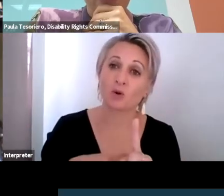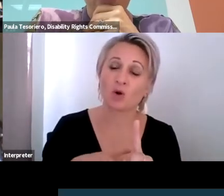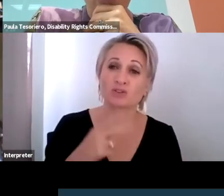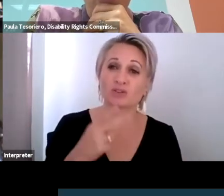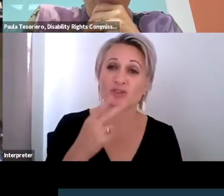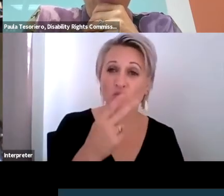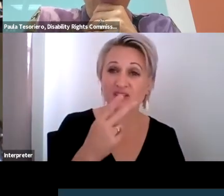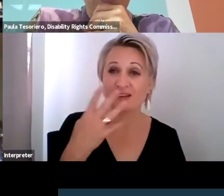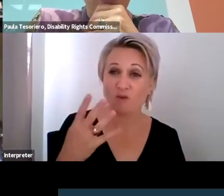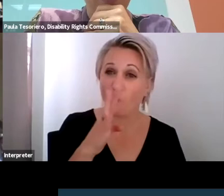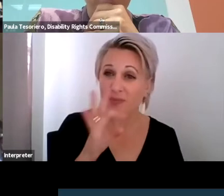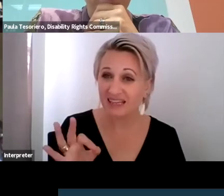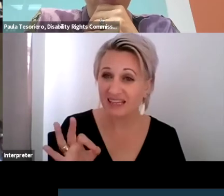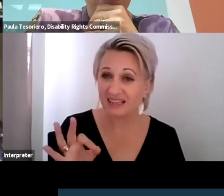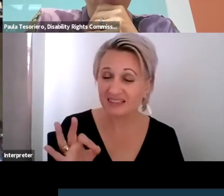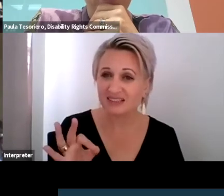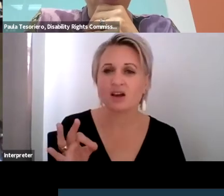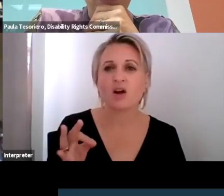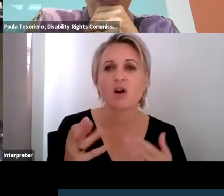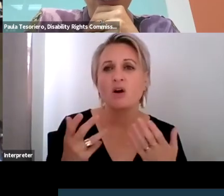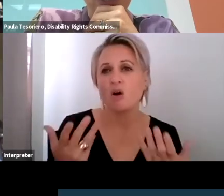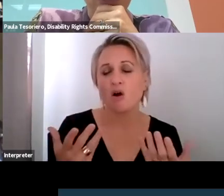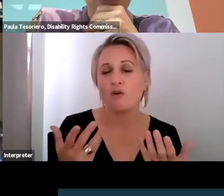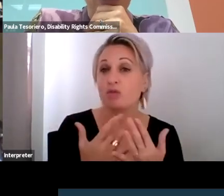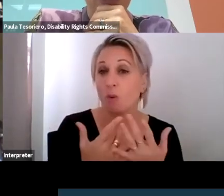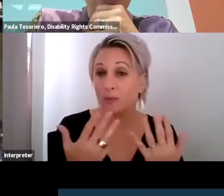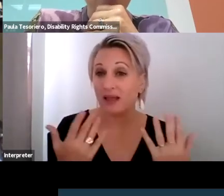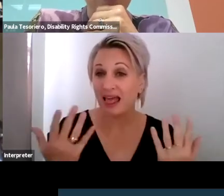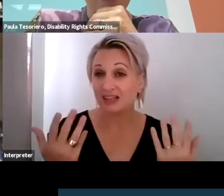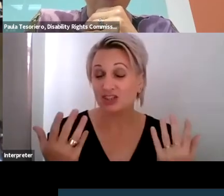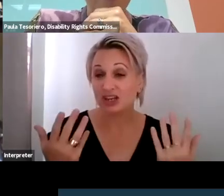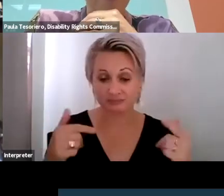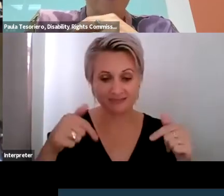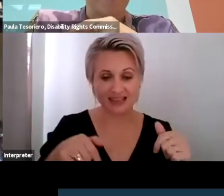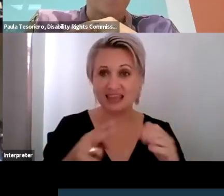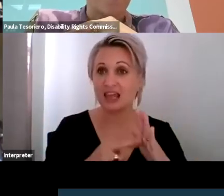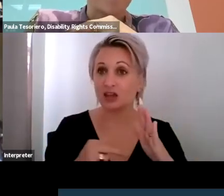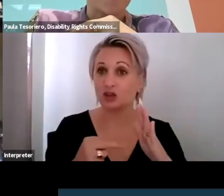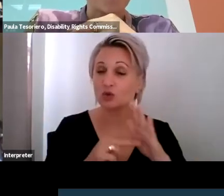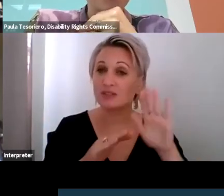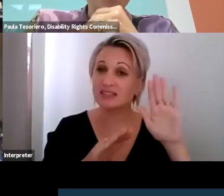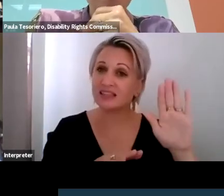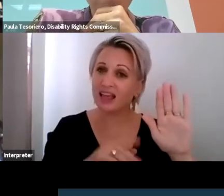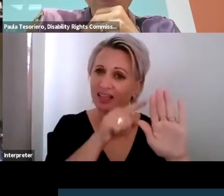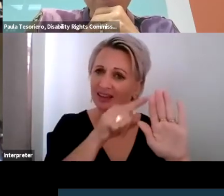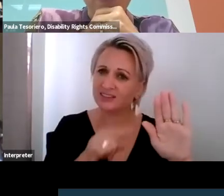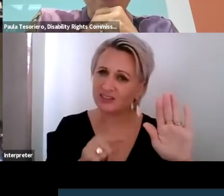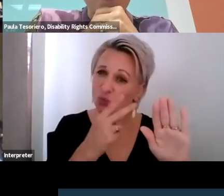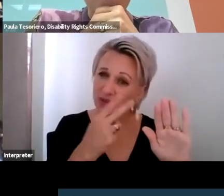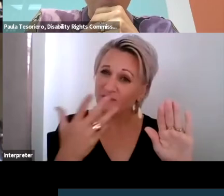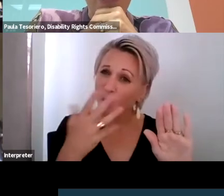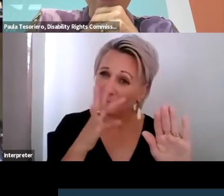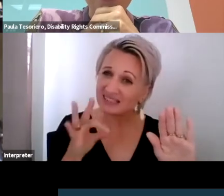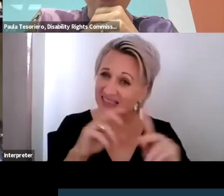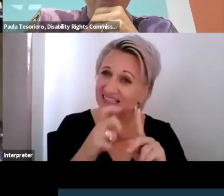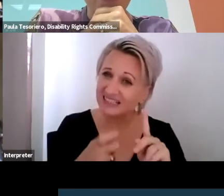24% of the population in New Zealand, you know, that's a huge segment of